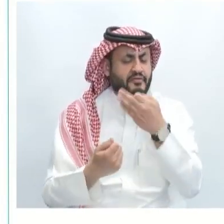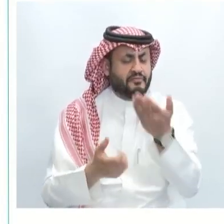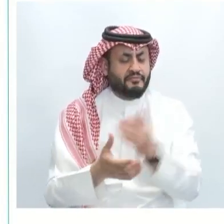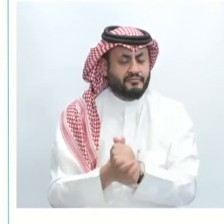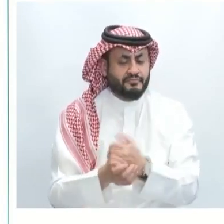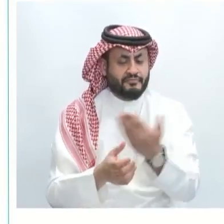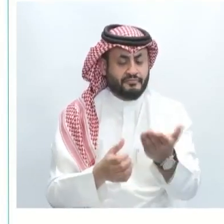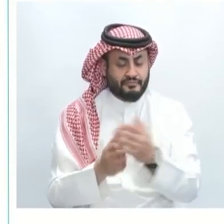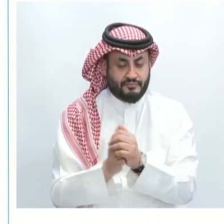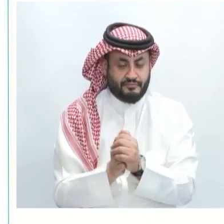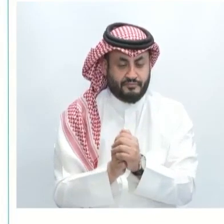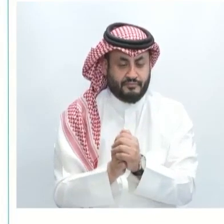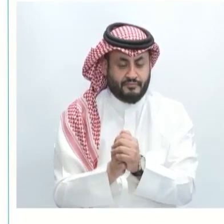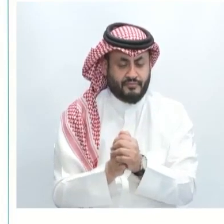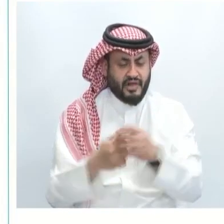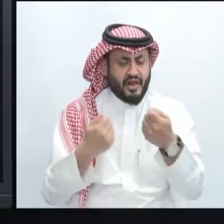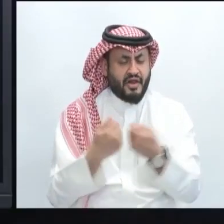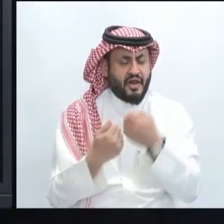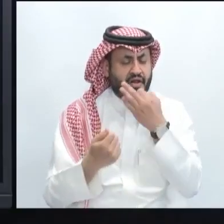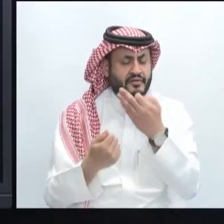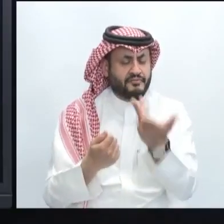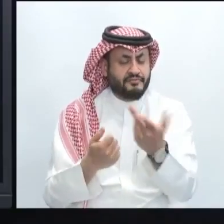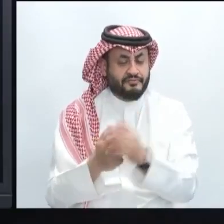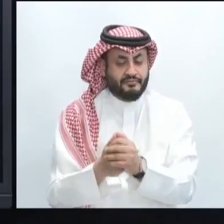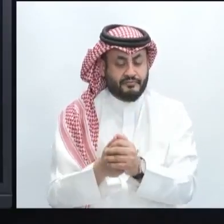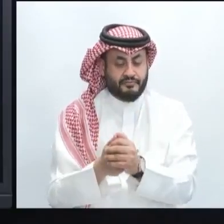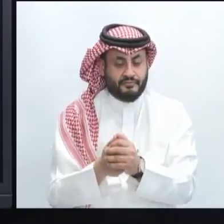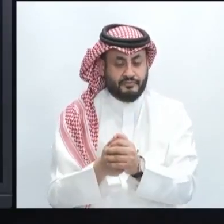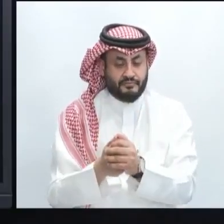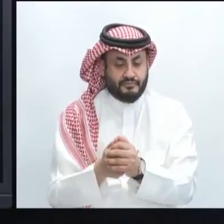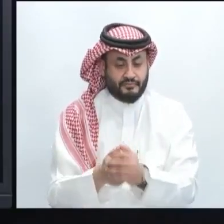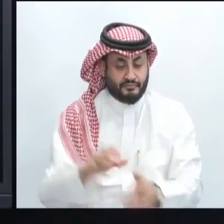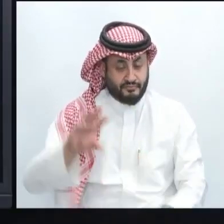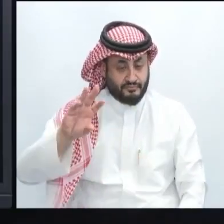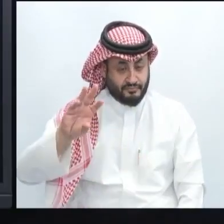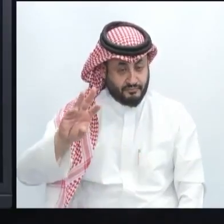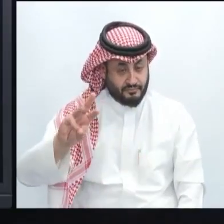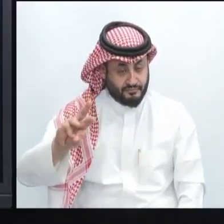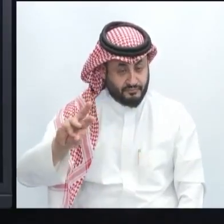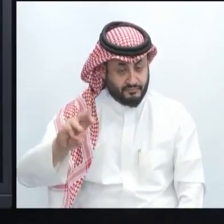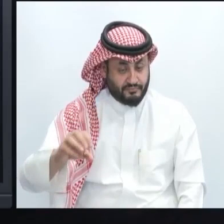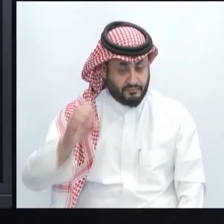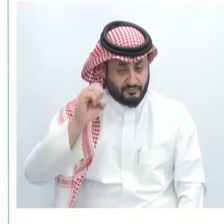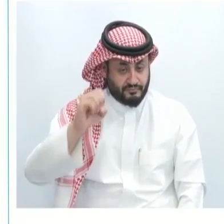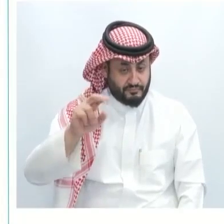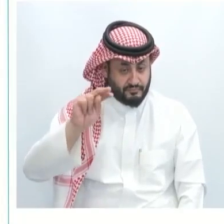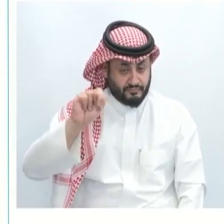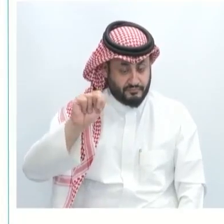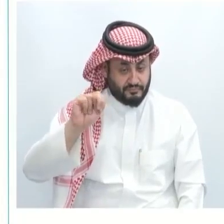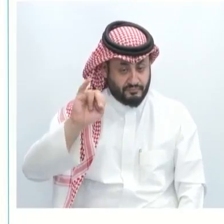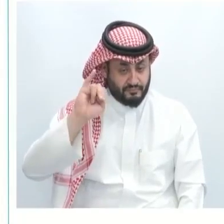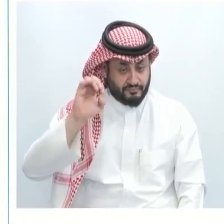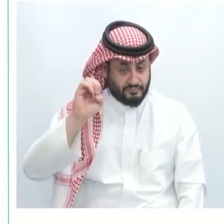have onions. So number six with onions, it become six